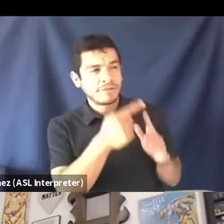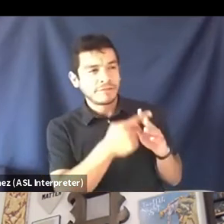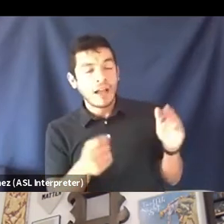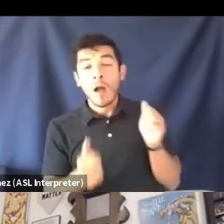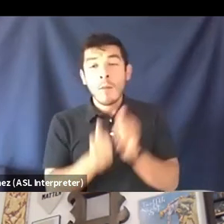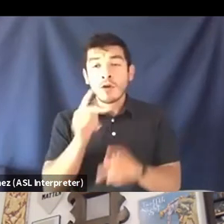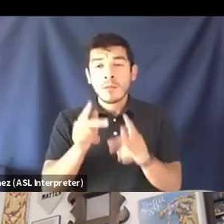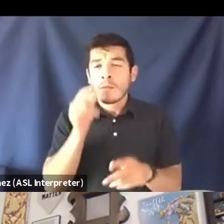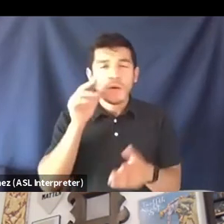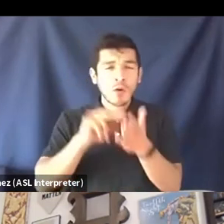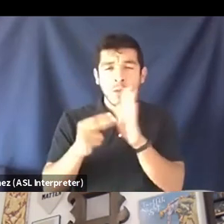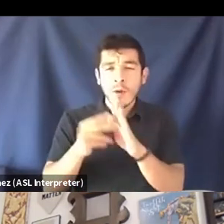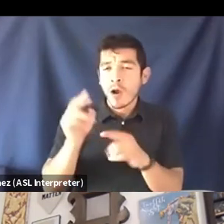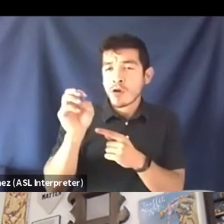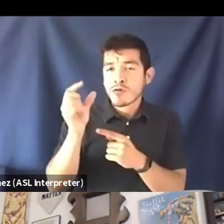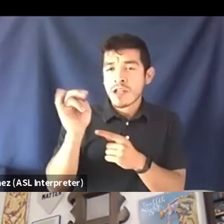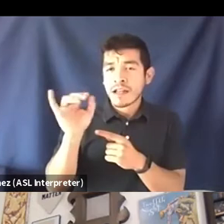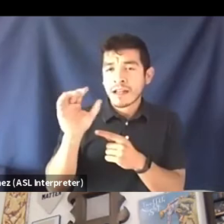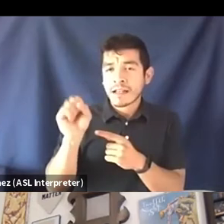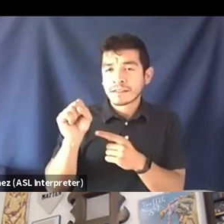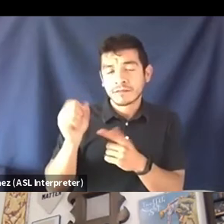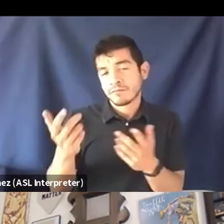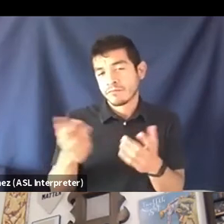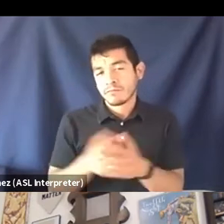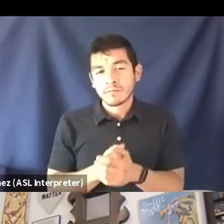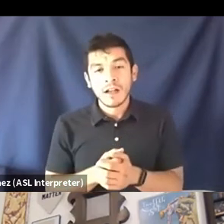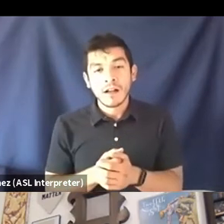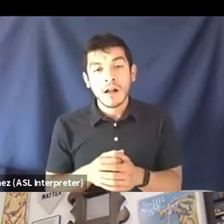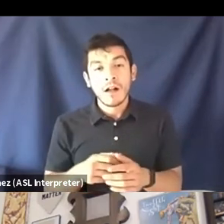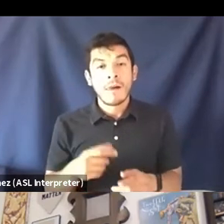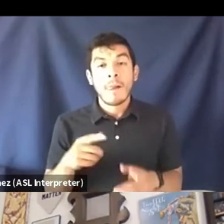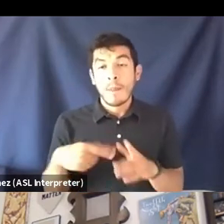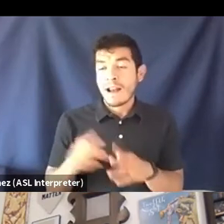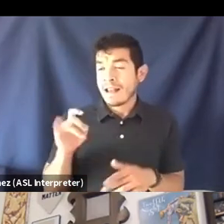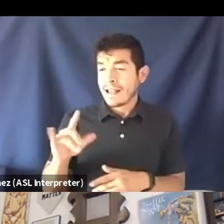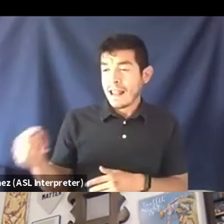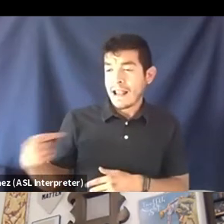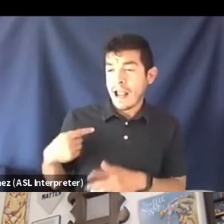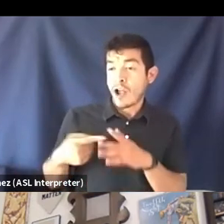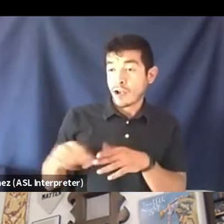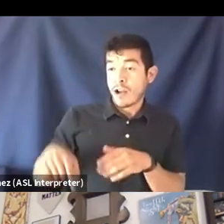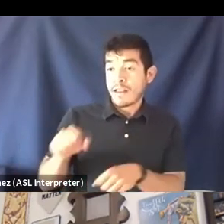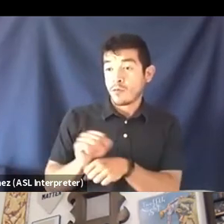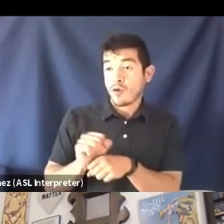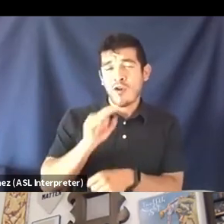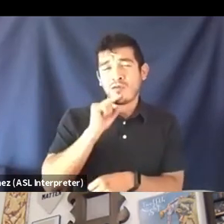When we started doing this work, when Kelli and I started doing this work, which was really now 20 years ago, a long